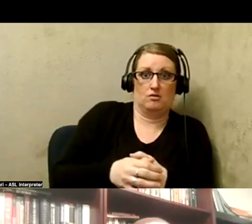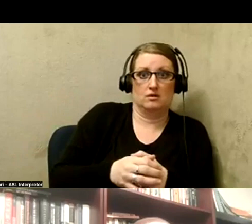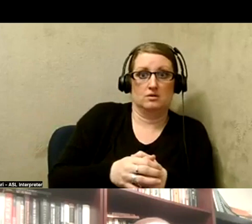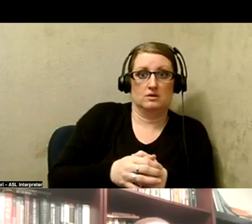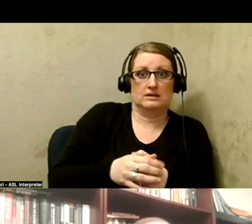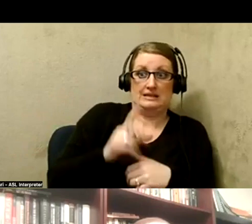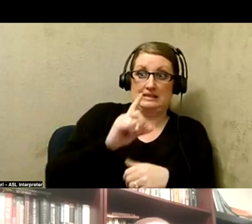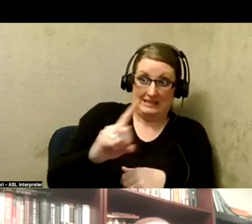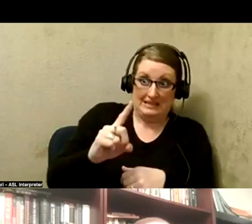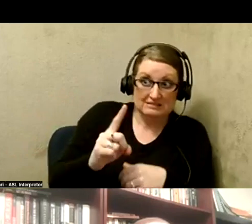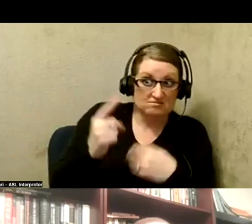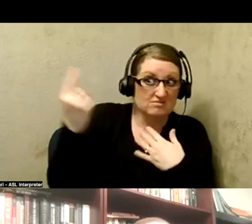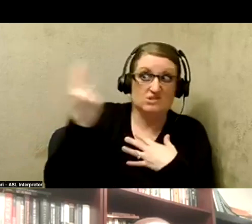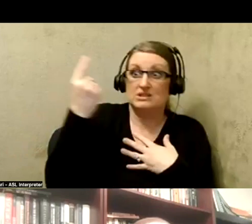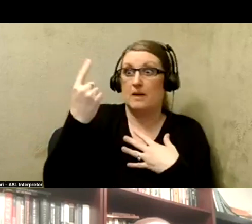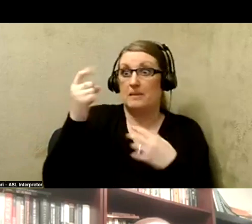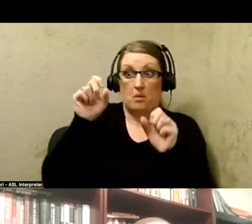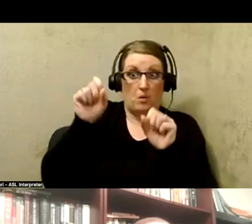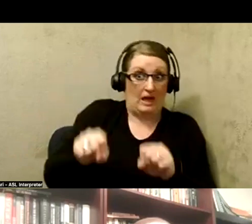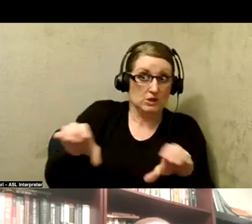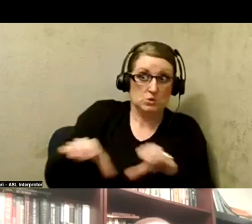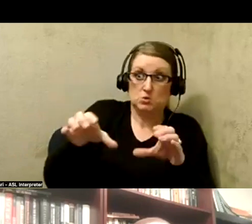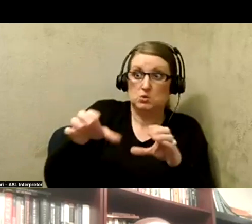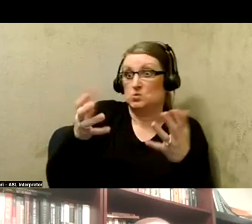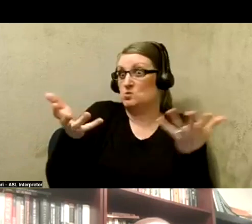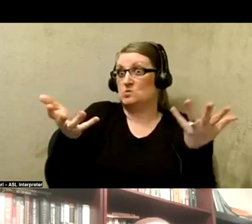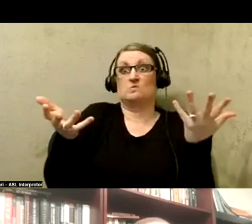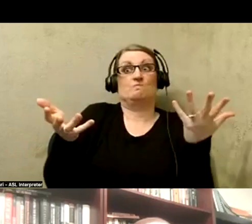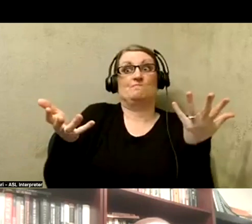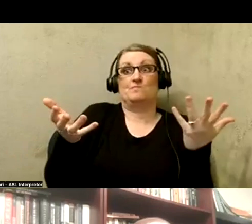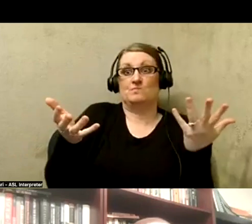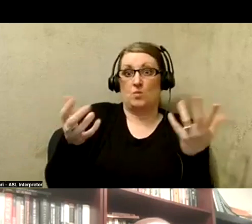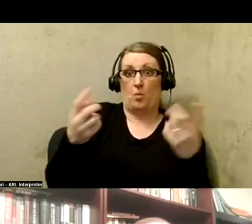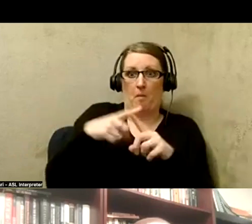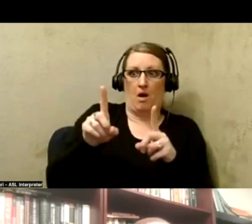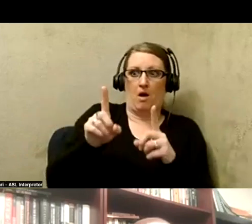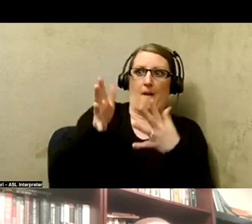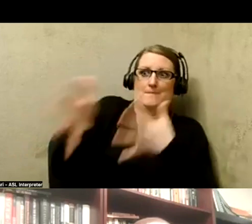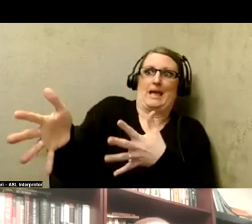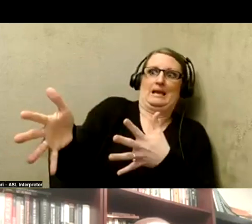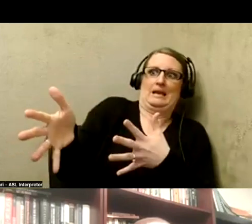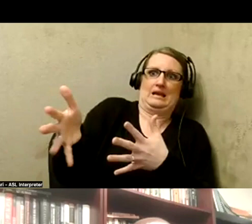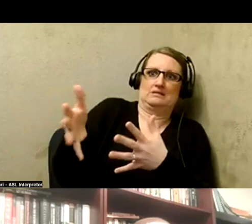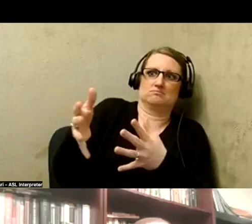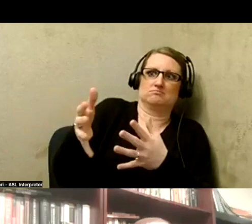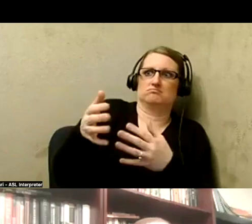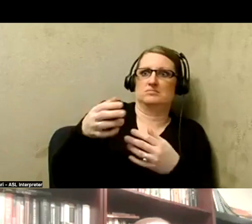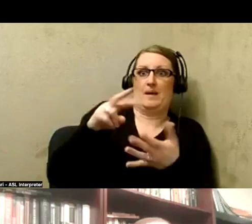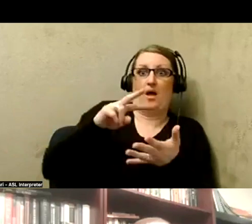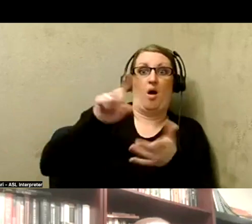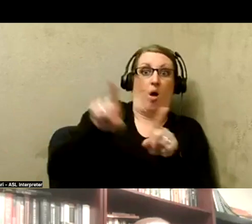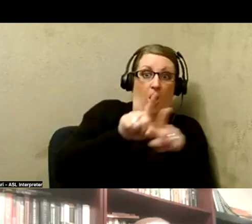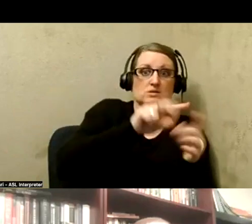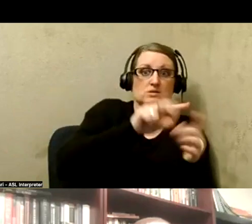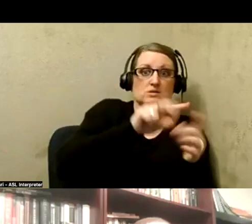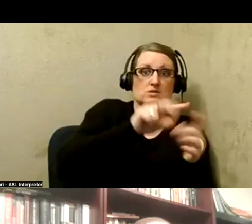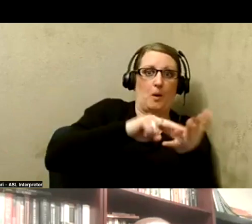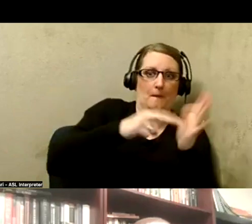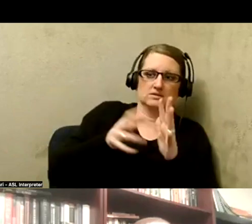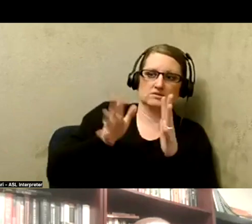Is there something that can be done there? But abandoning them also means abandoning the people that our